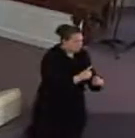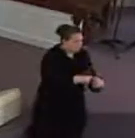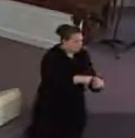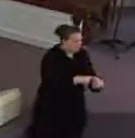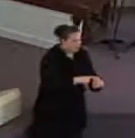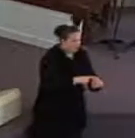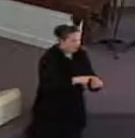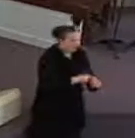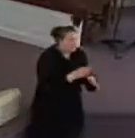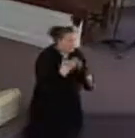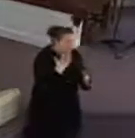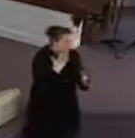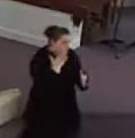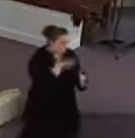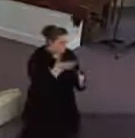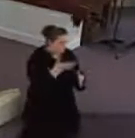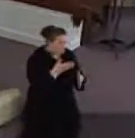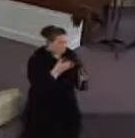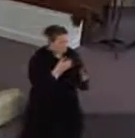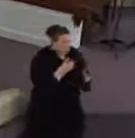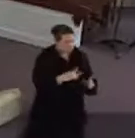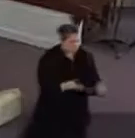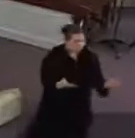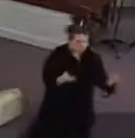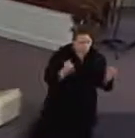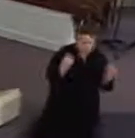those who fear God, who fear before Him.